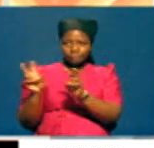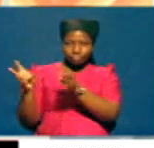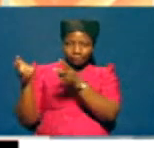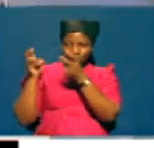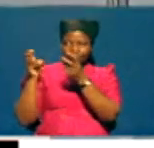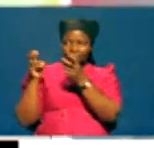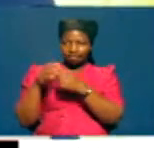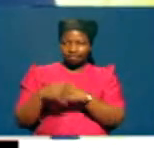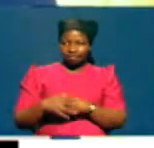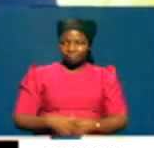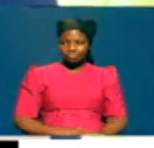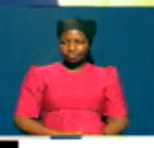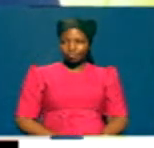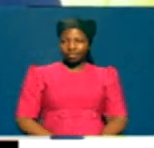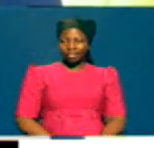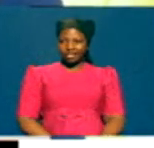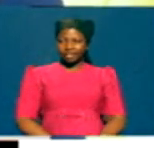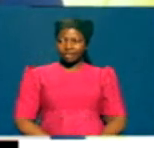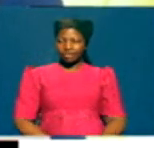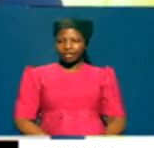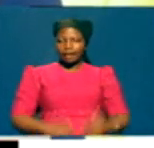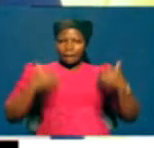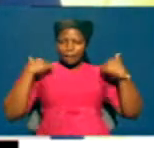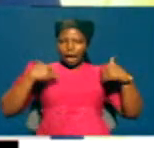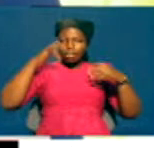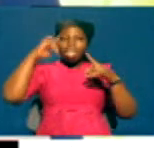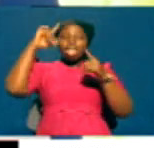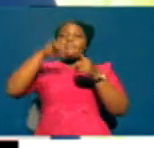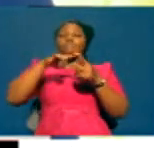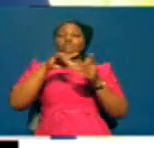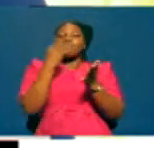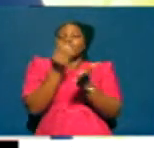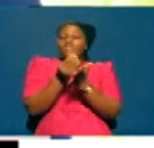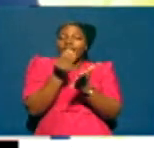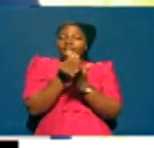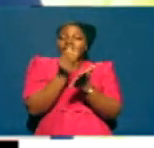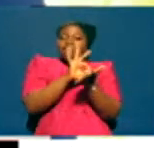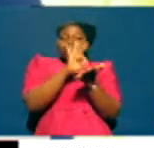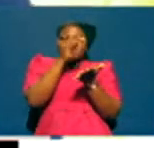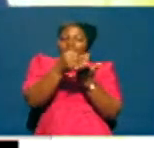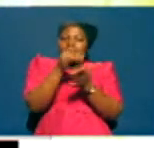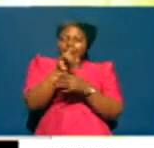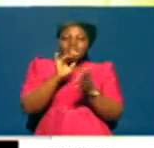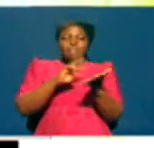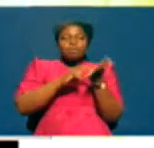How do I intend to finance these programs? Is it realistic?